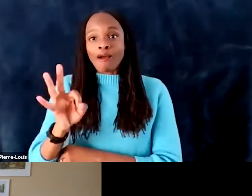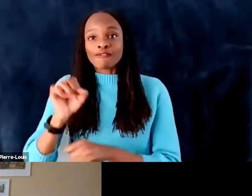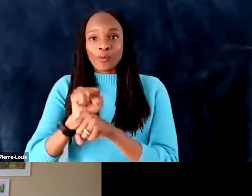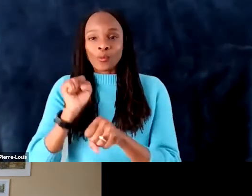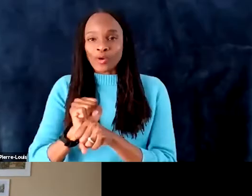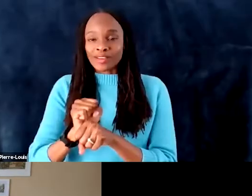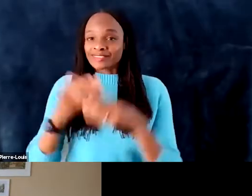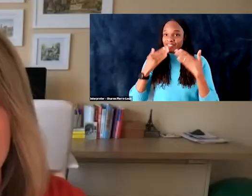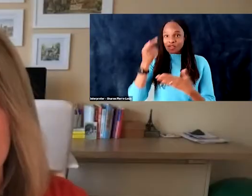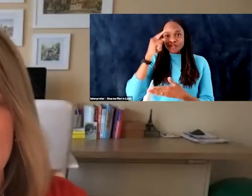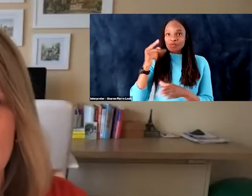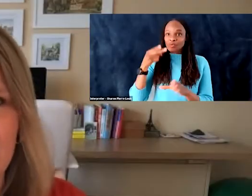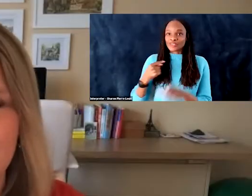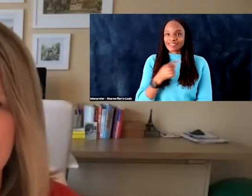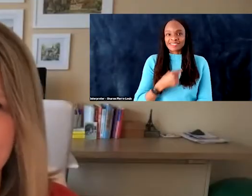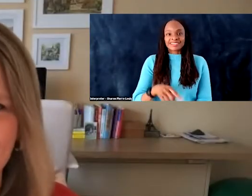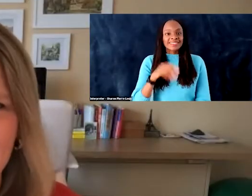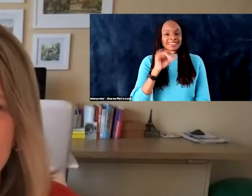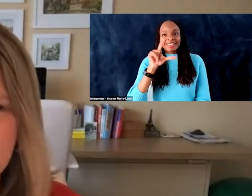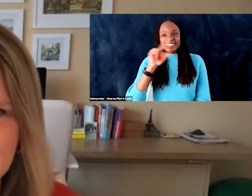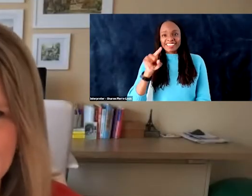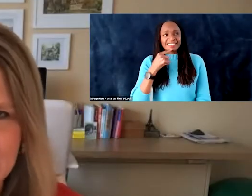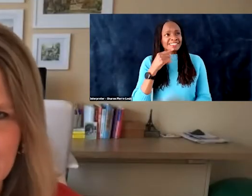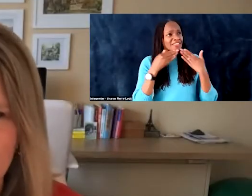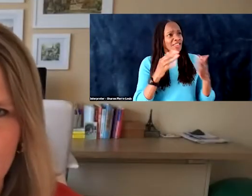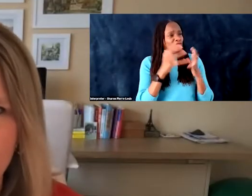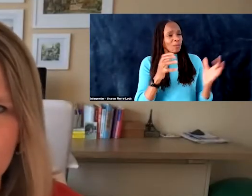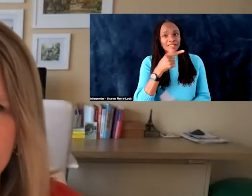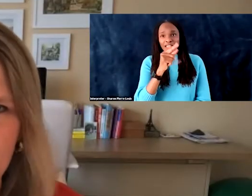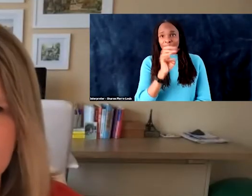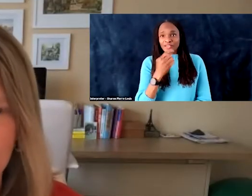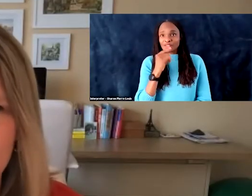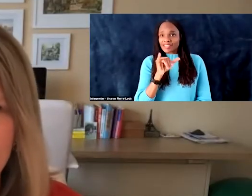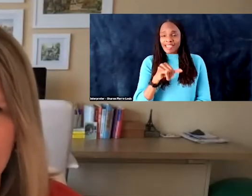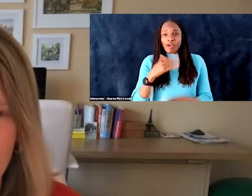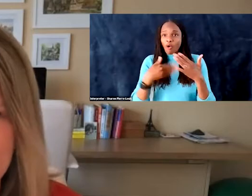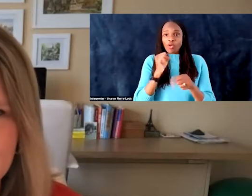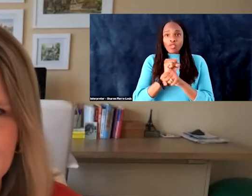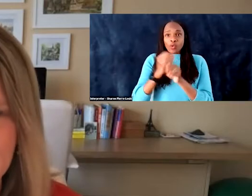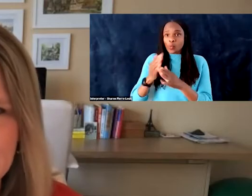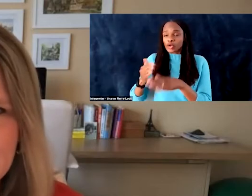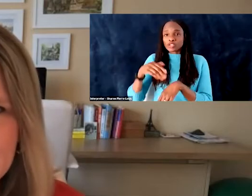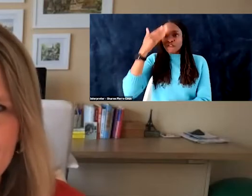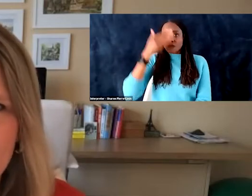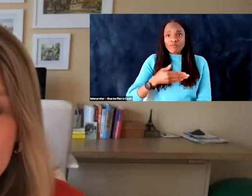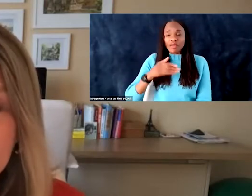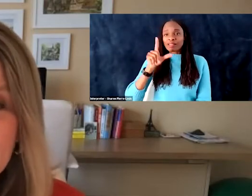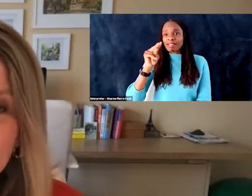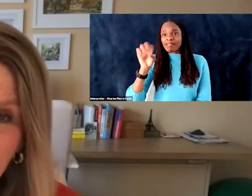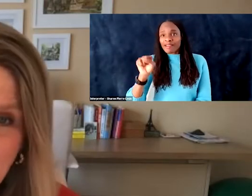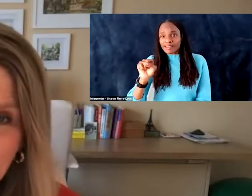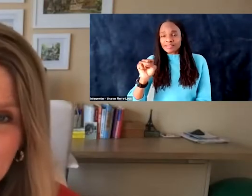Wow, thank you so much, Gabrielle. And you said it, all of those workers that are on the front lines